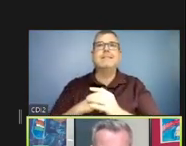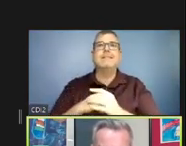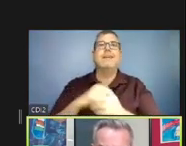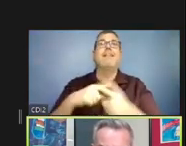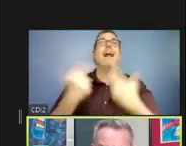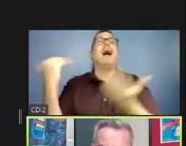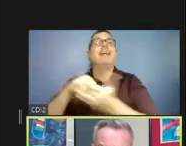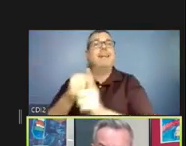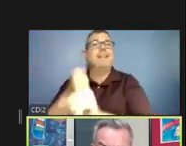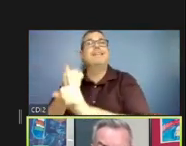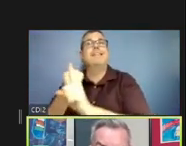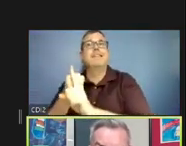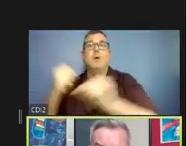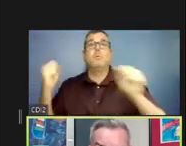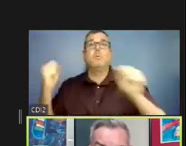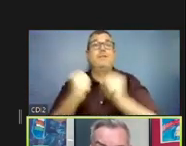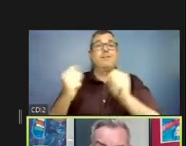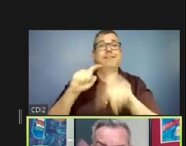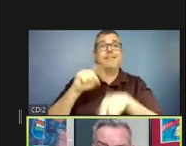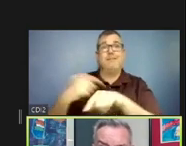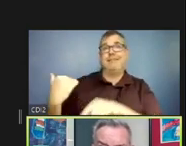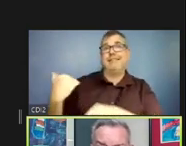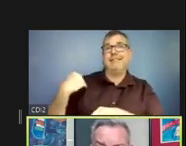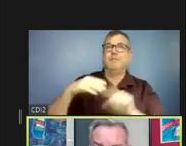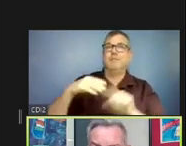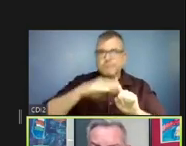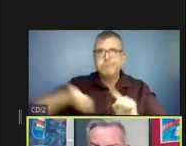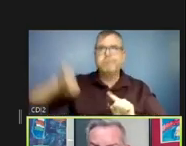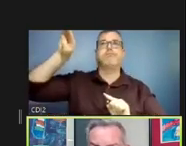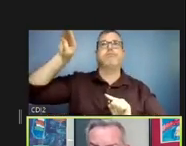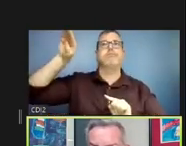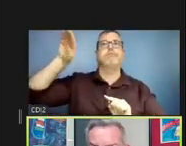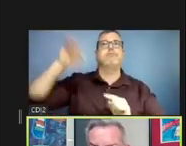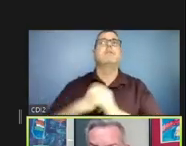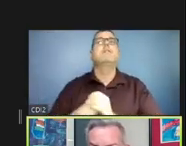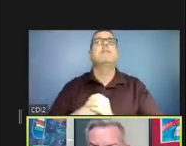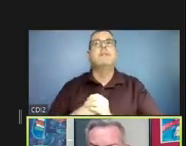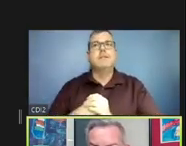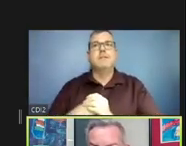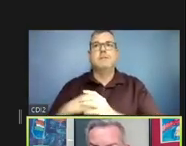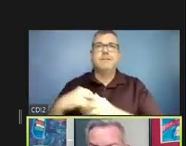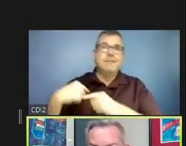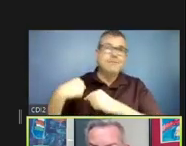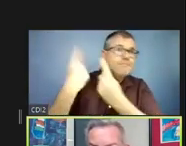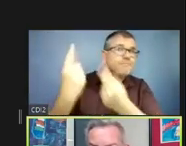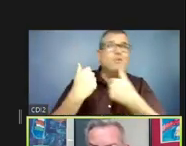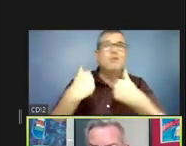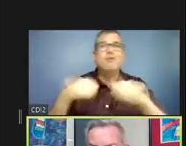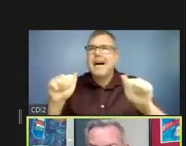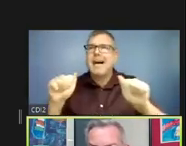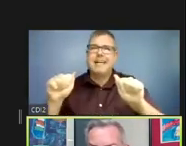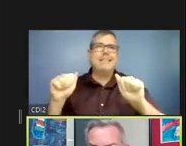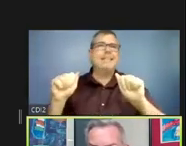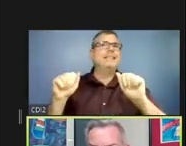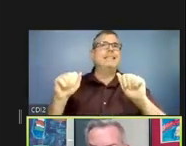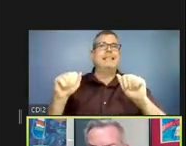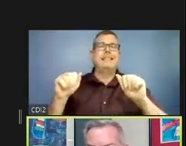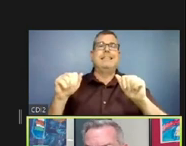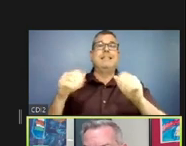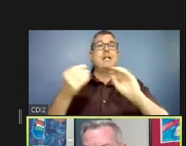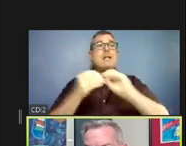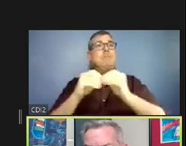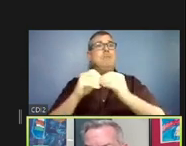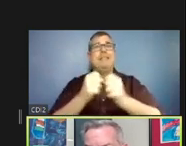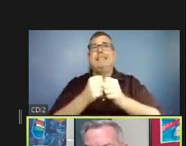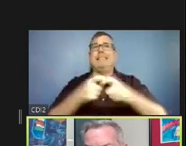flatten, hopefully that's the biggest curve we're going to see. But the point that the Department of Public Health